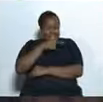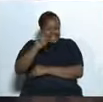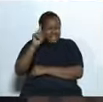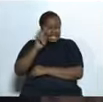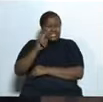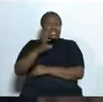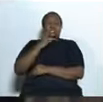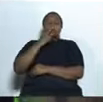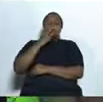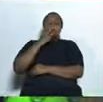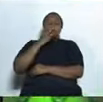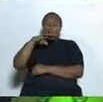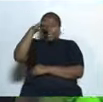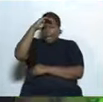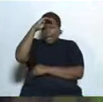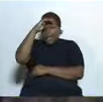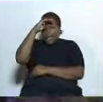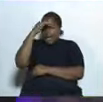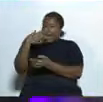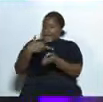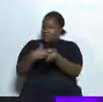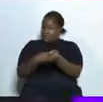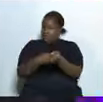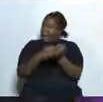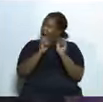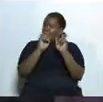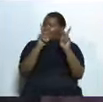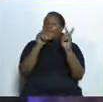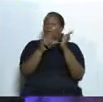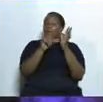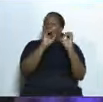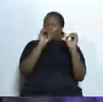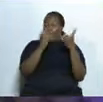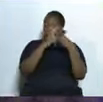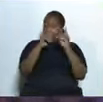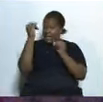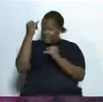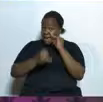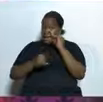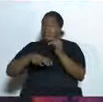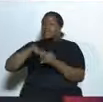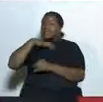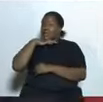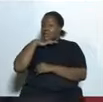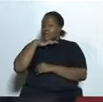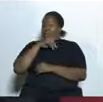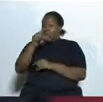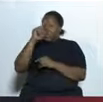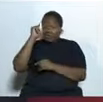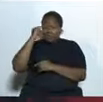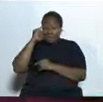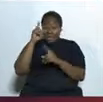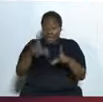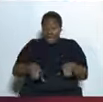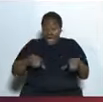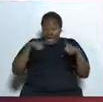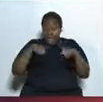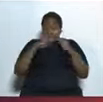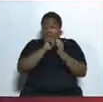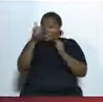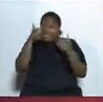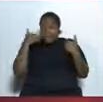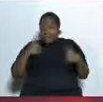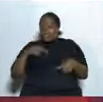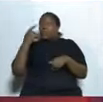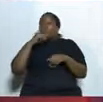drink, take drug, no problem. There's a way that seems right that leads to death. You may think living with somebody else that's not your wife is okay.